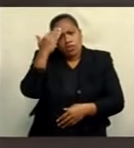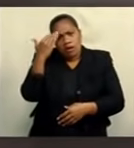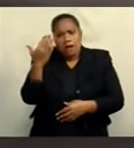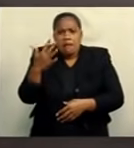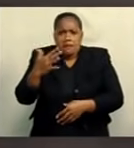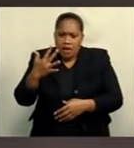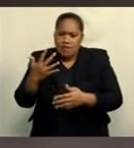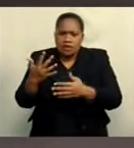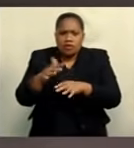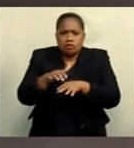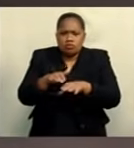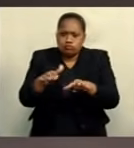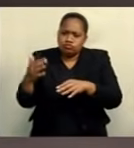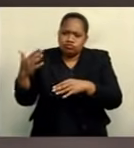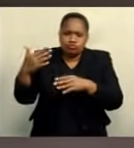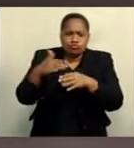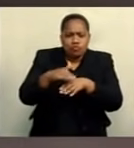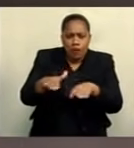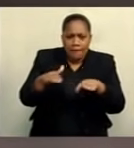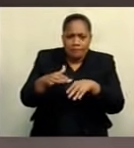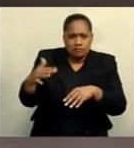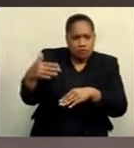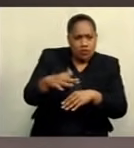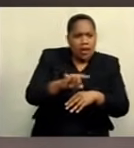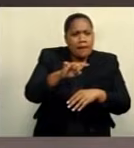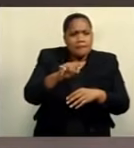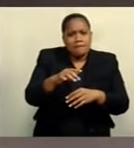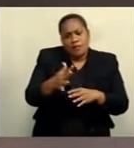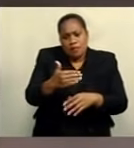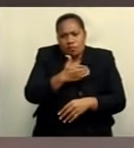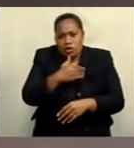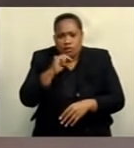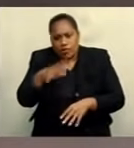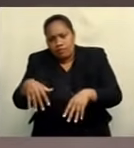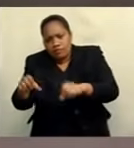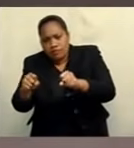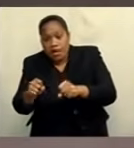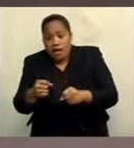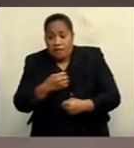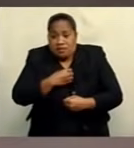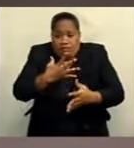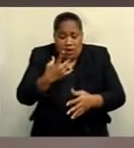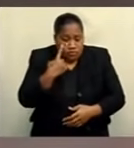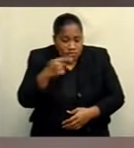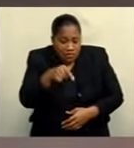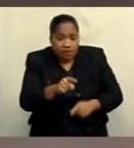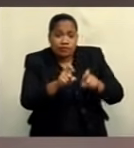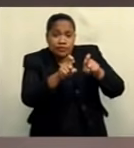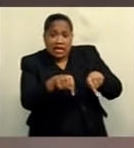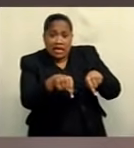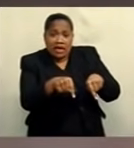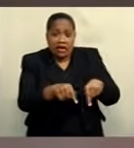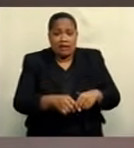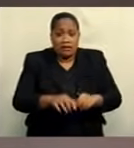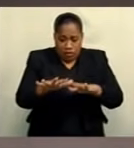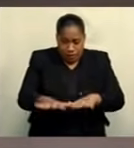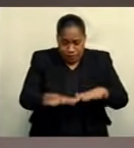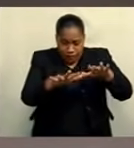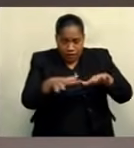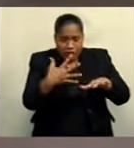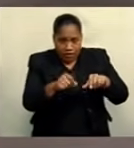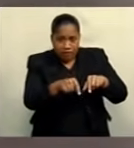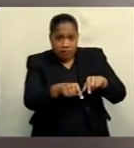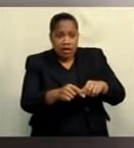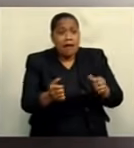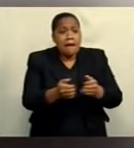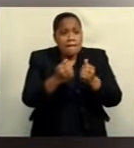by this morning. However, they were surprised to see the seal still near the island this morning during high tide. Many who came to the beach